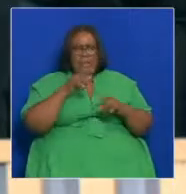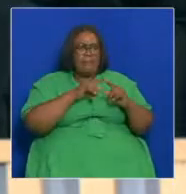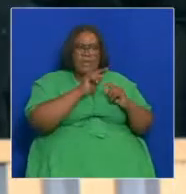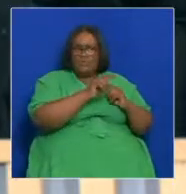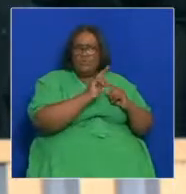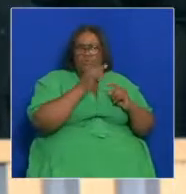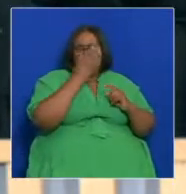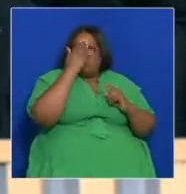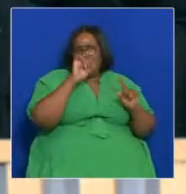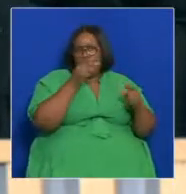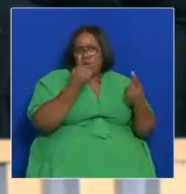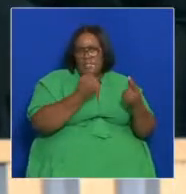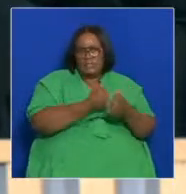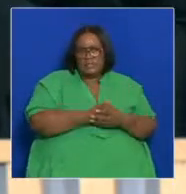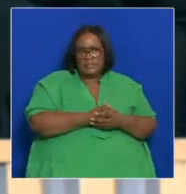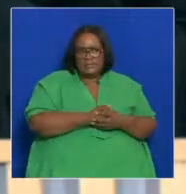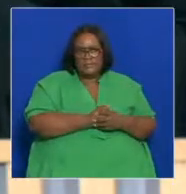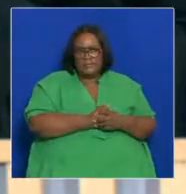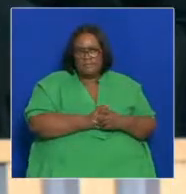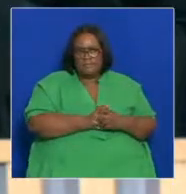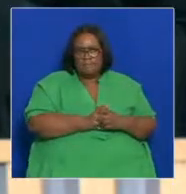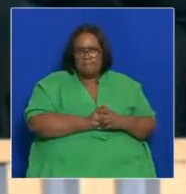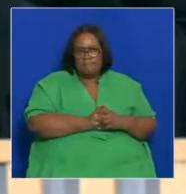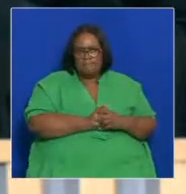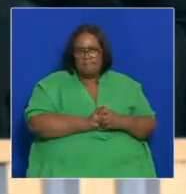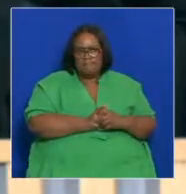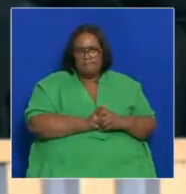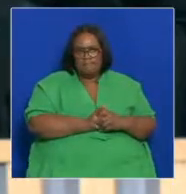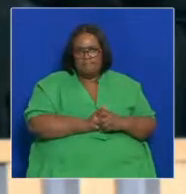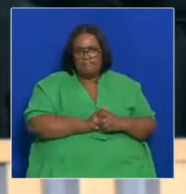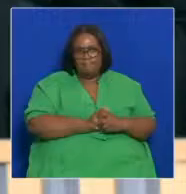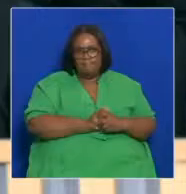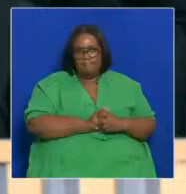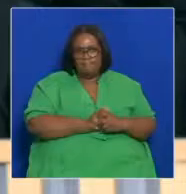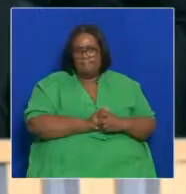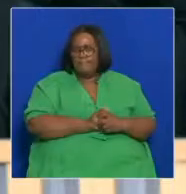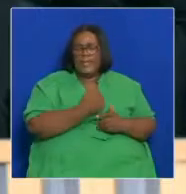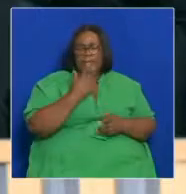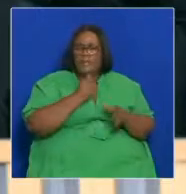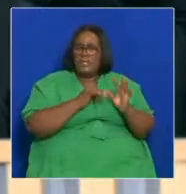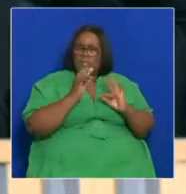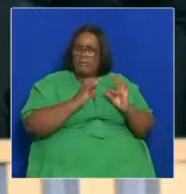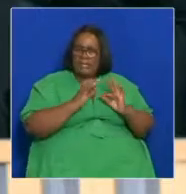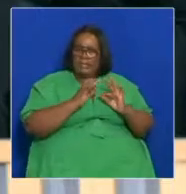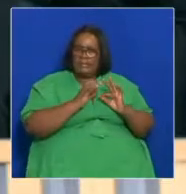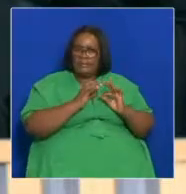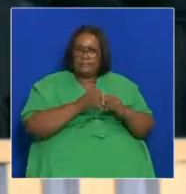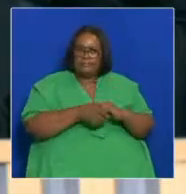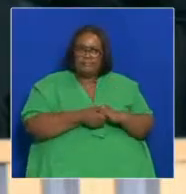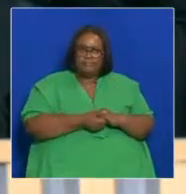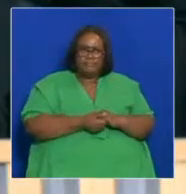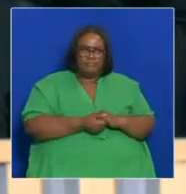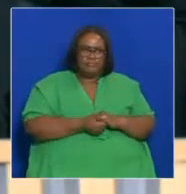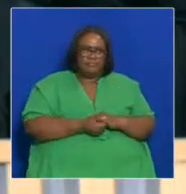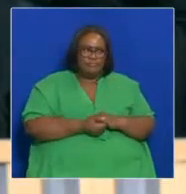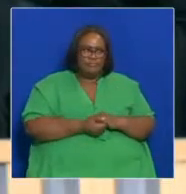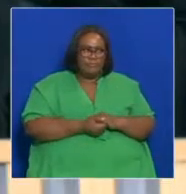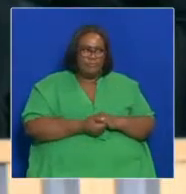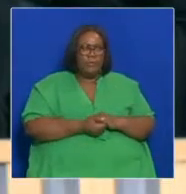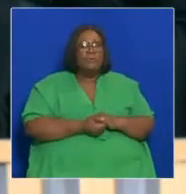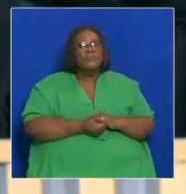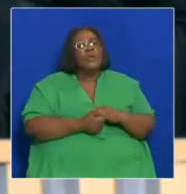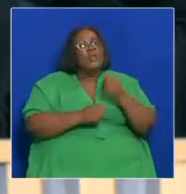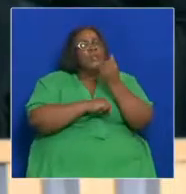you're not subject to the same rules. Can you just explain to us how it is explained in the office and how that